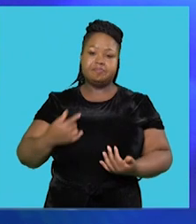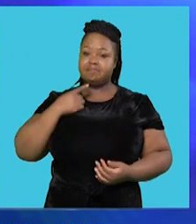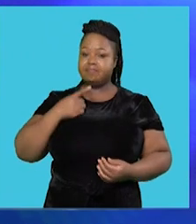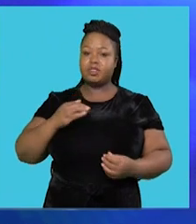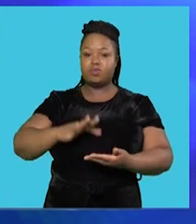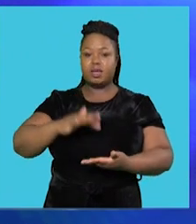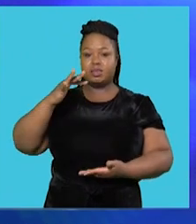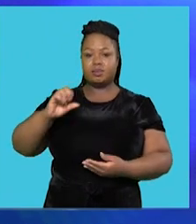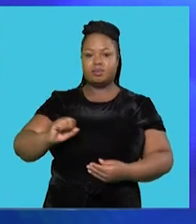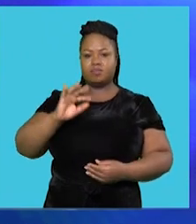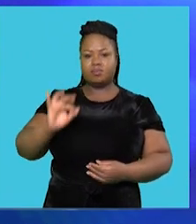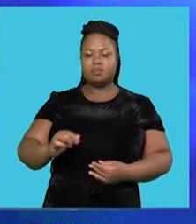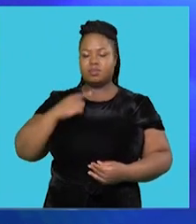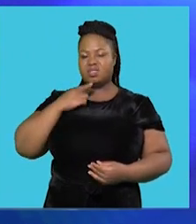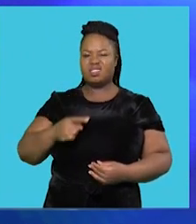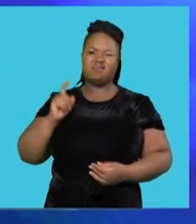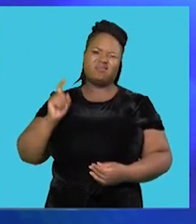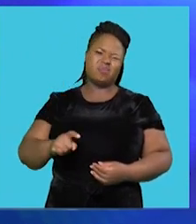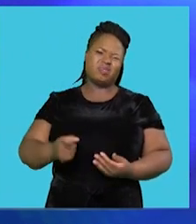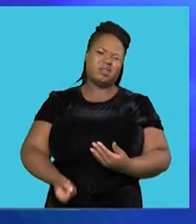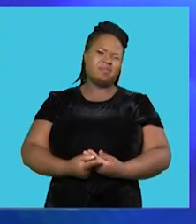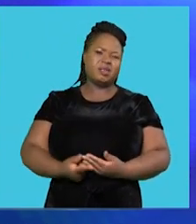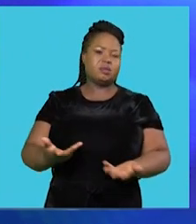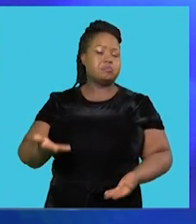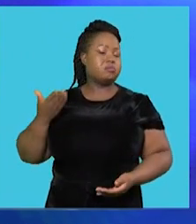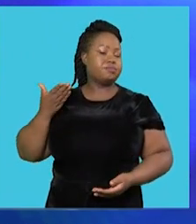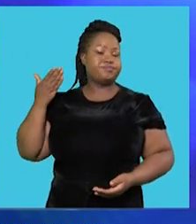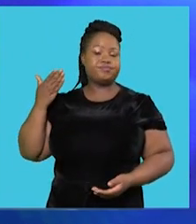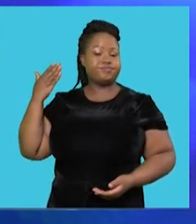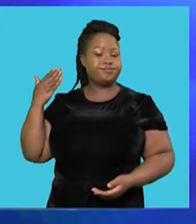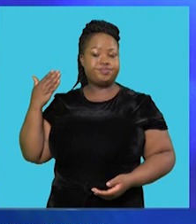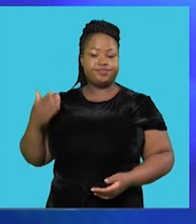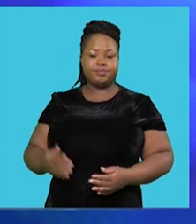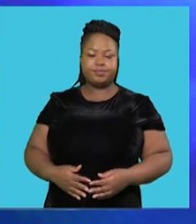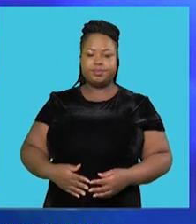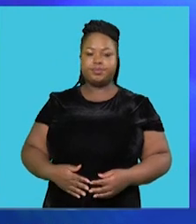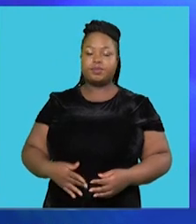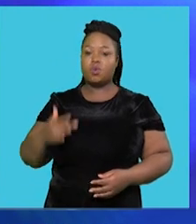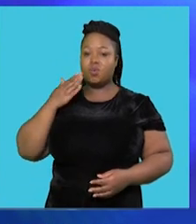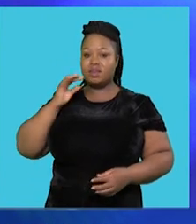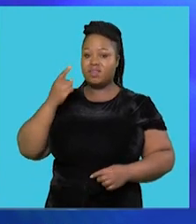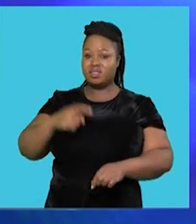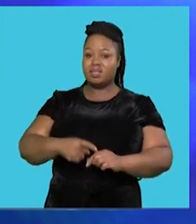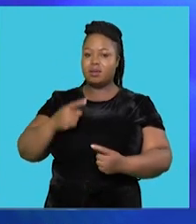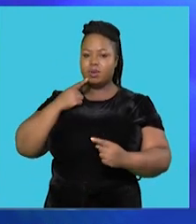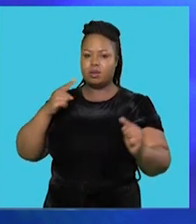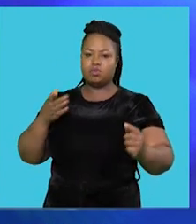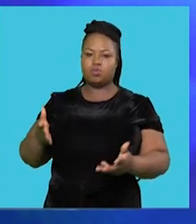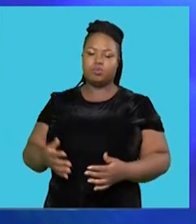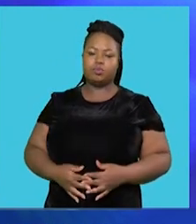Irayise Mzantsi ithi bekufanele ukuba lokaMapisa-Nqakula ubeke phantsi iintambo ngoko nangoko kuvele izityholo zobuqhophololo ngakuye.